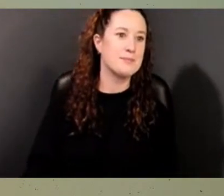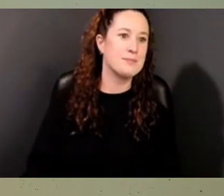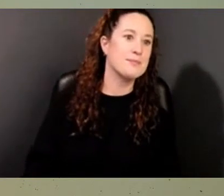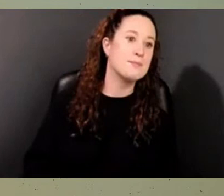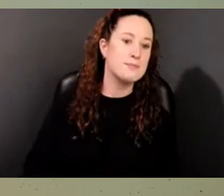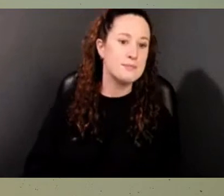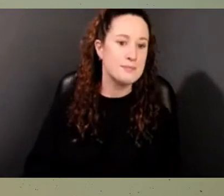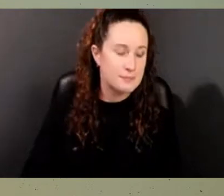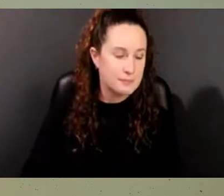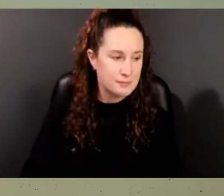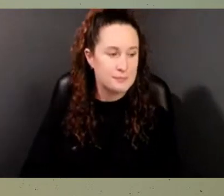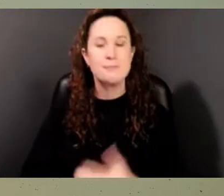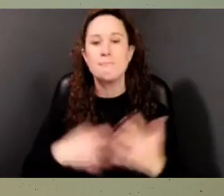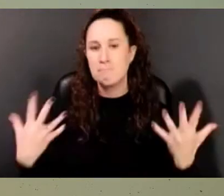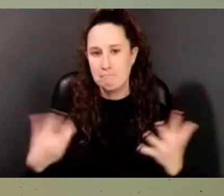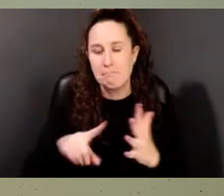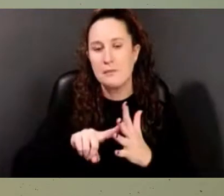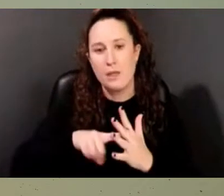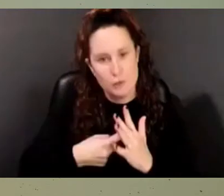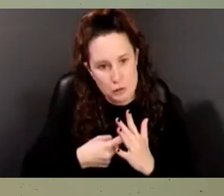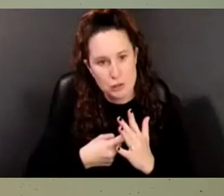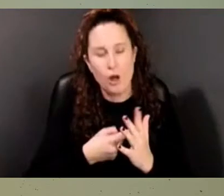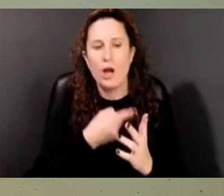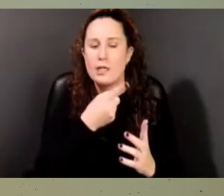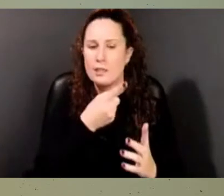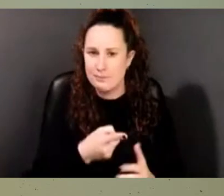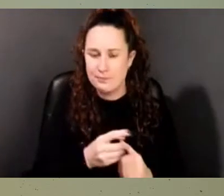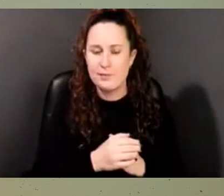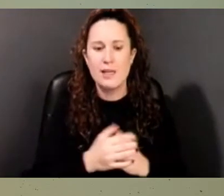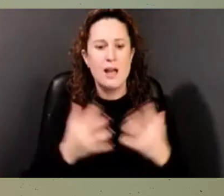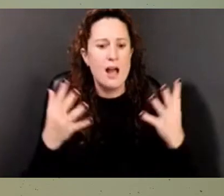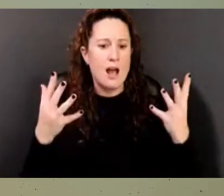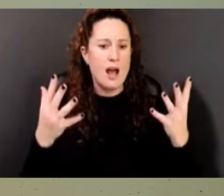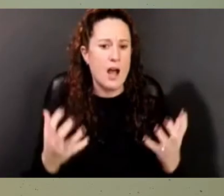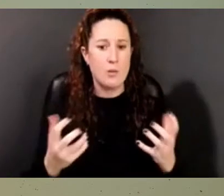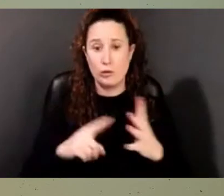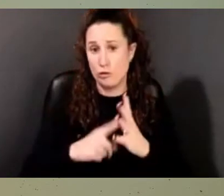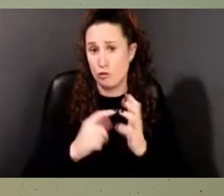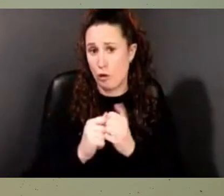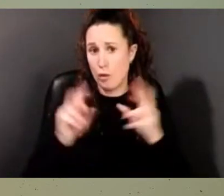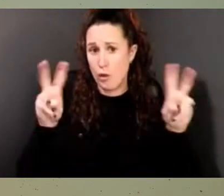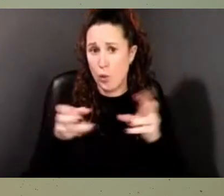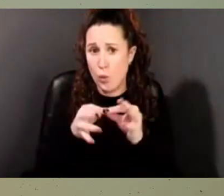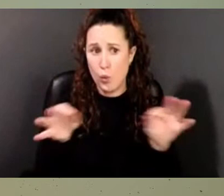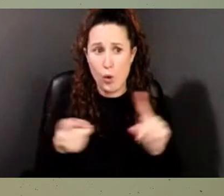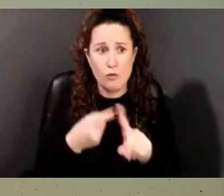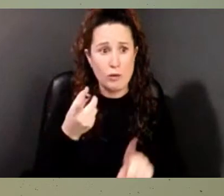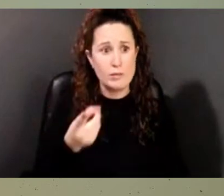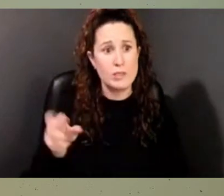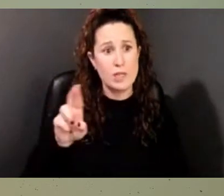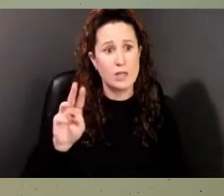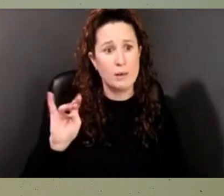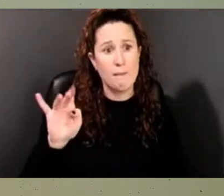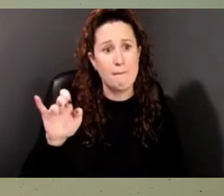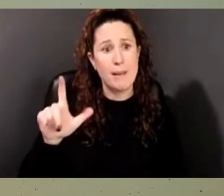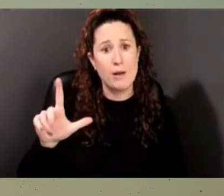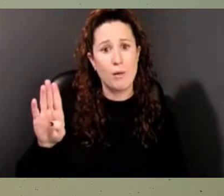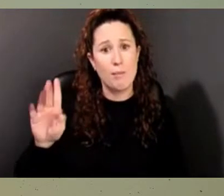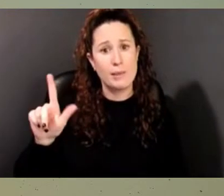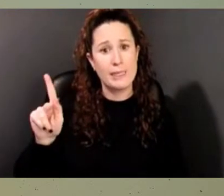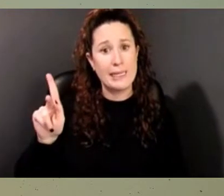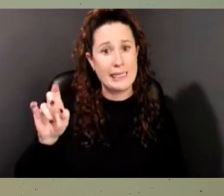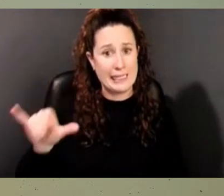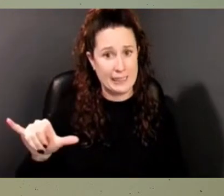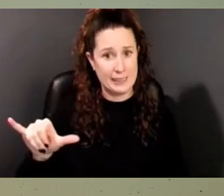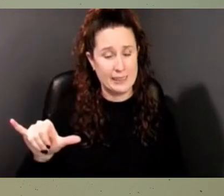So to start off my presentation, I want to set it with a quote from Dr. Michael Blakey. He was